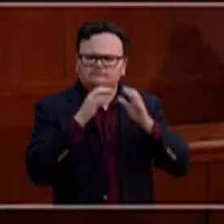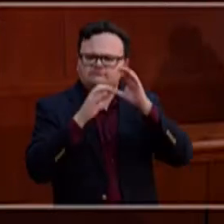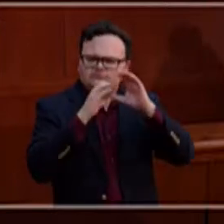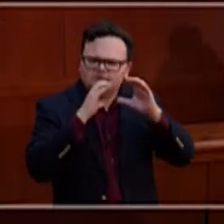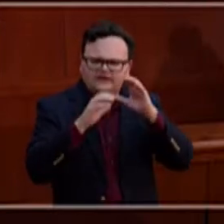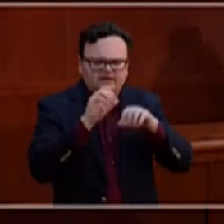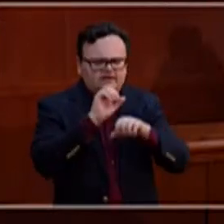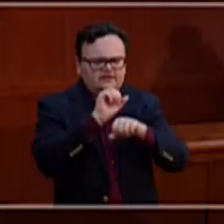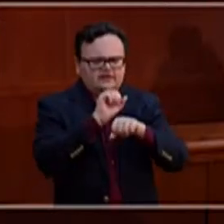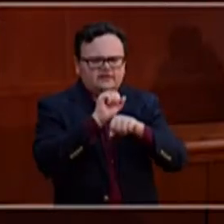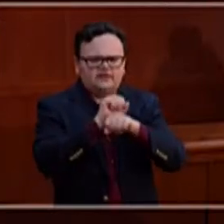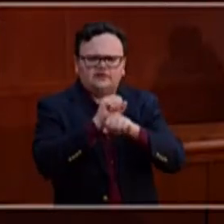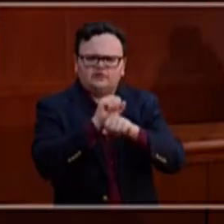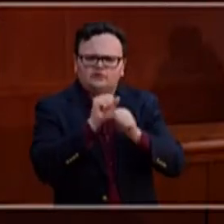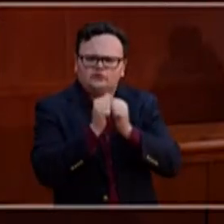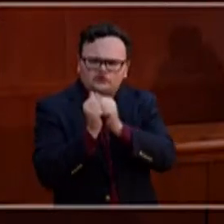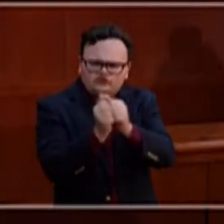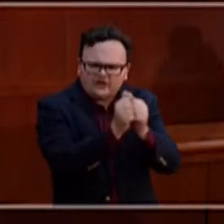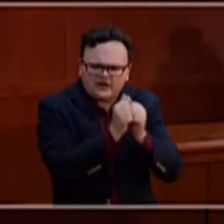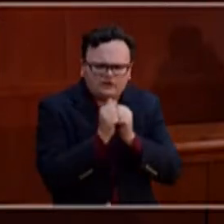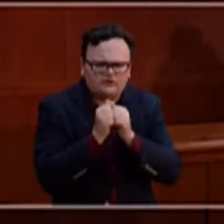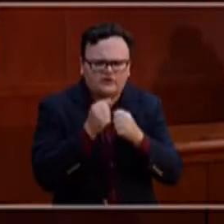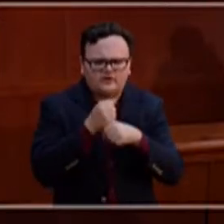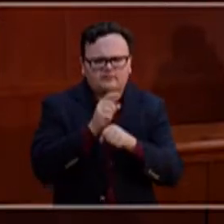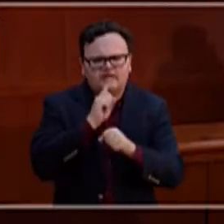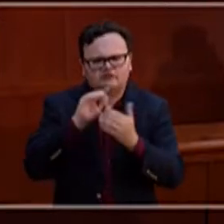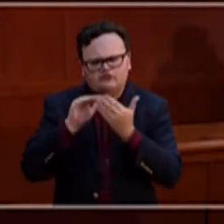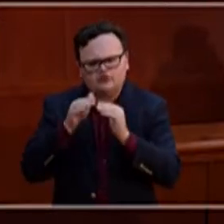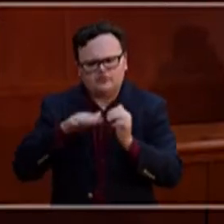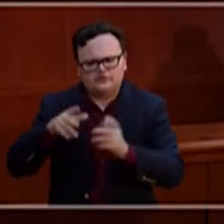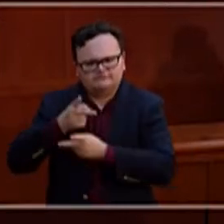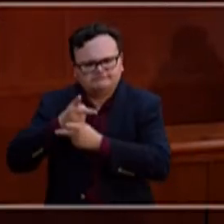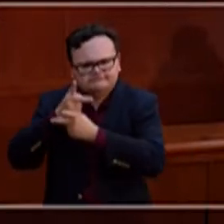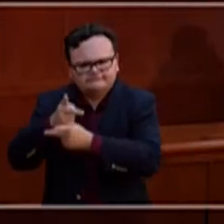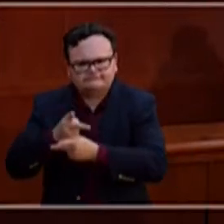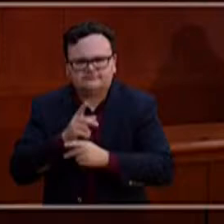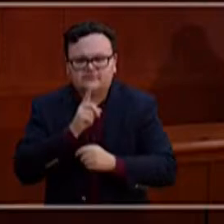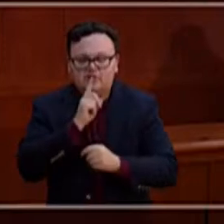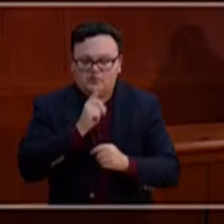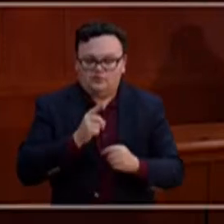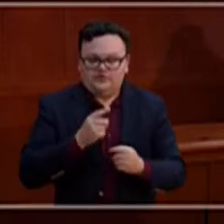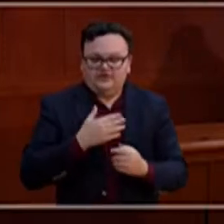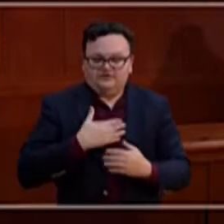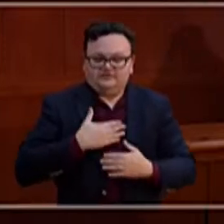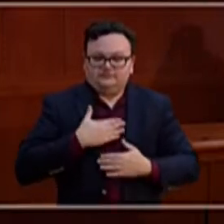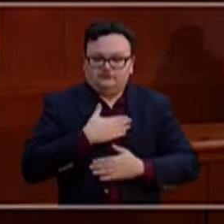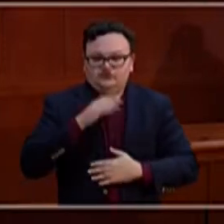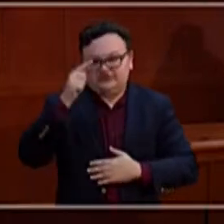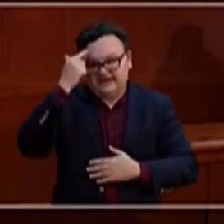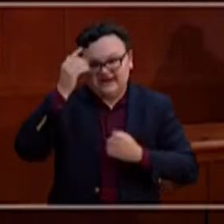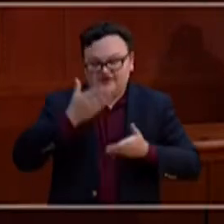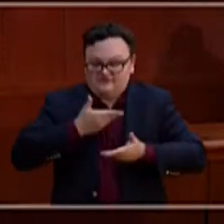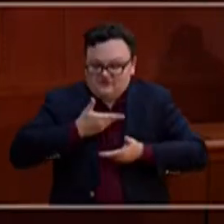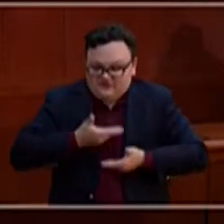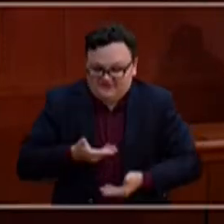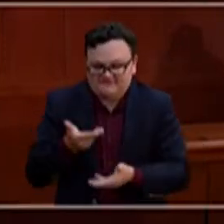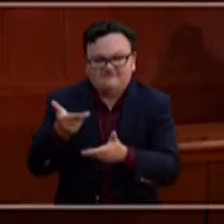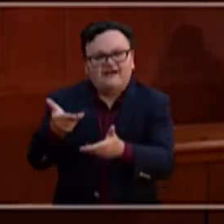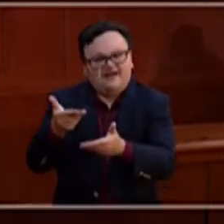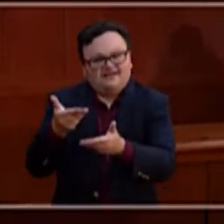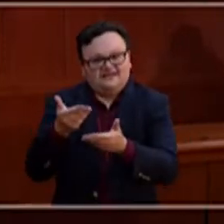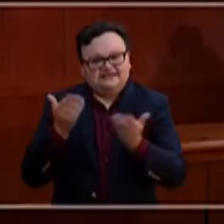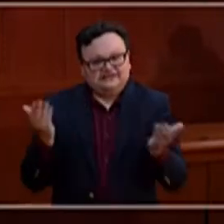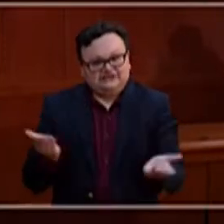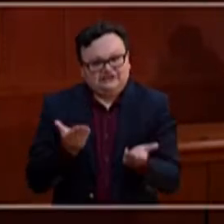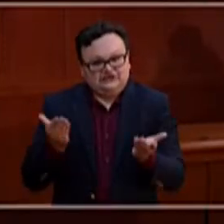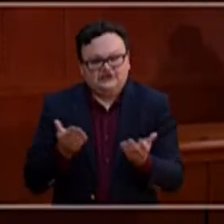give our citizens the best care we can give. And we're appreciative for the opportunity to be here and to make sure that our citizens know that